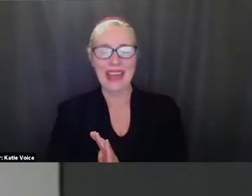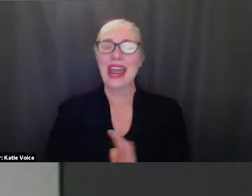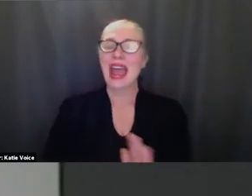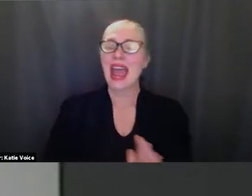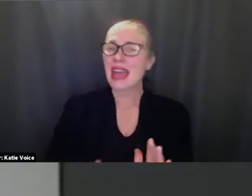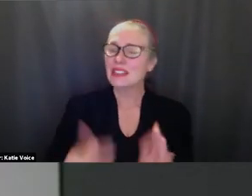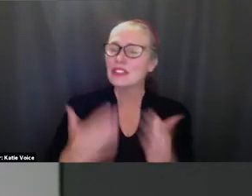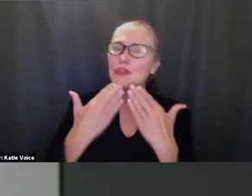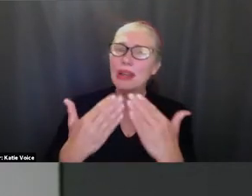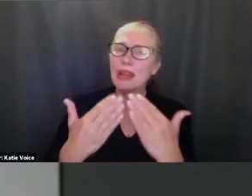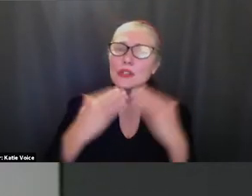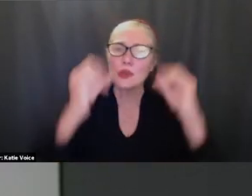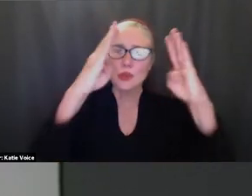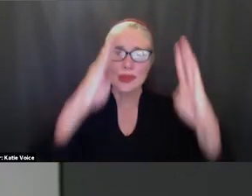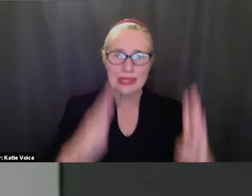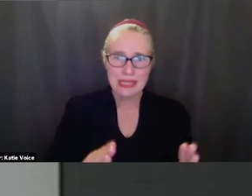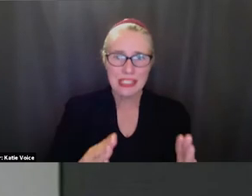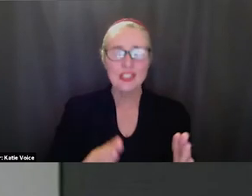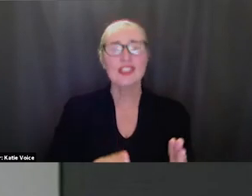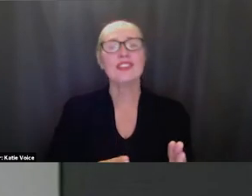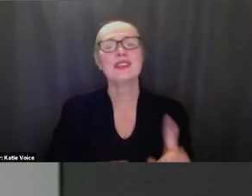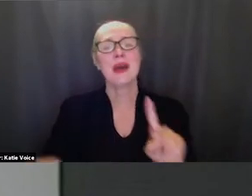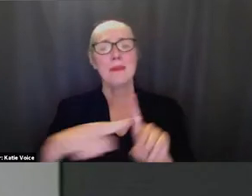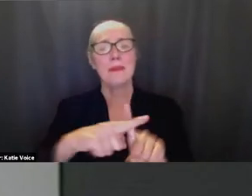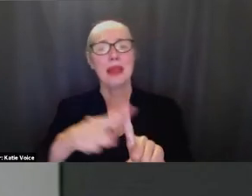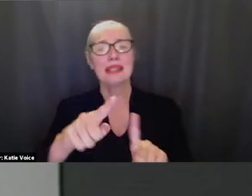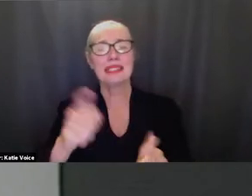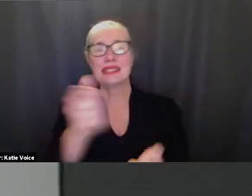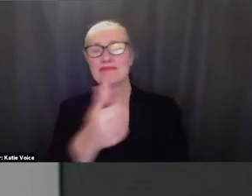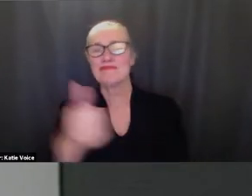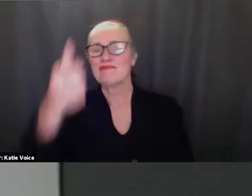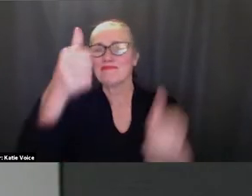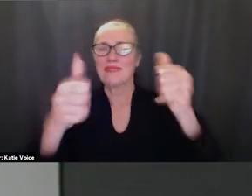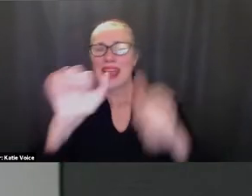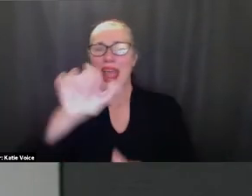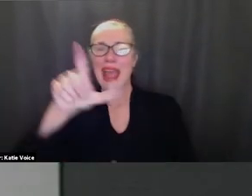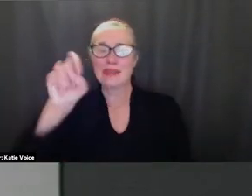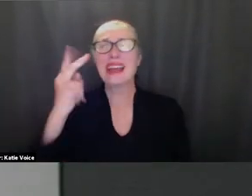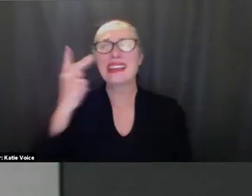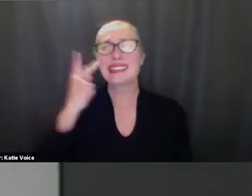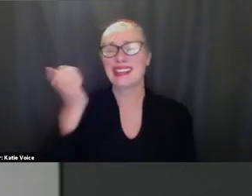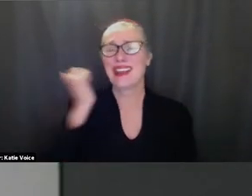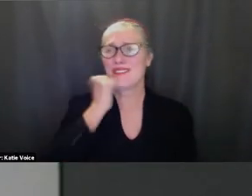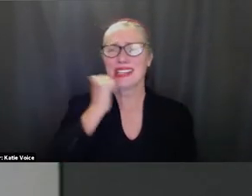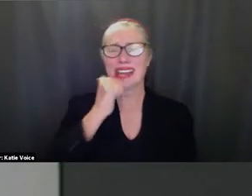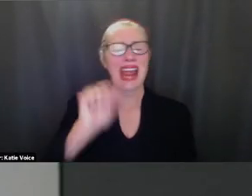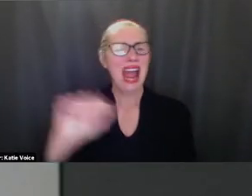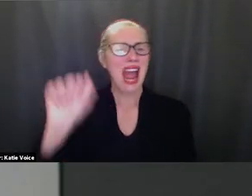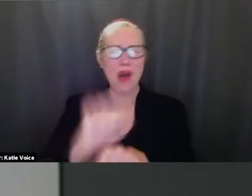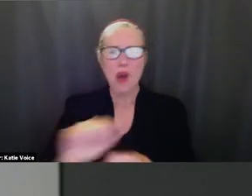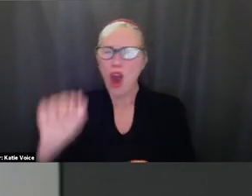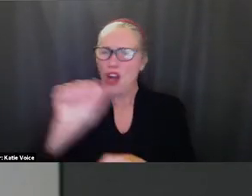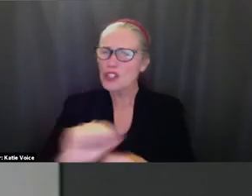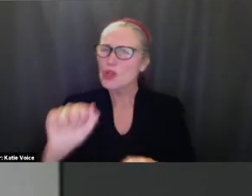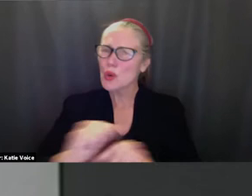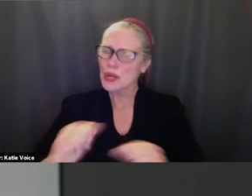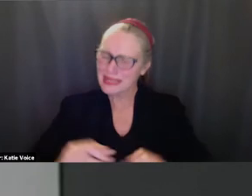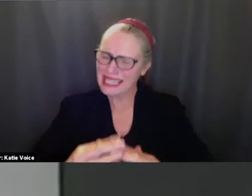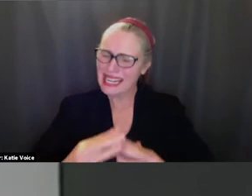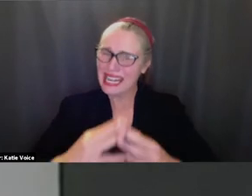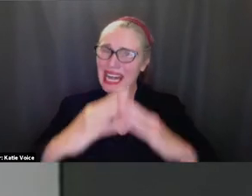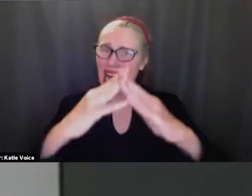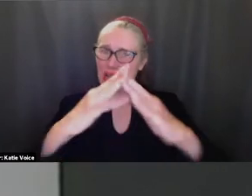teachers and admin i see how hard you guys are working on a daily basis to get school going especially in a